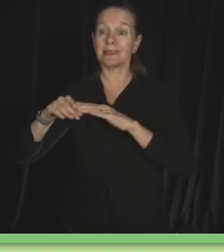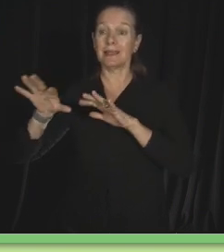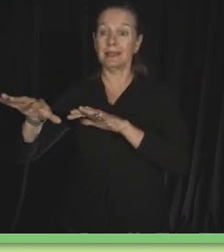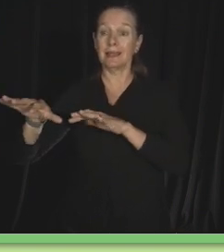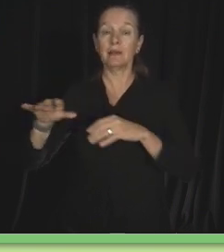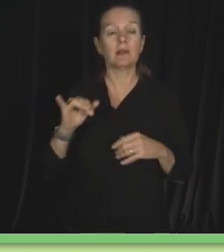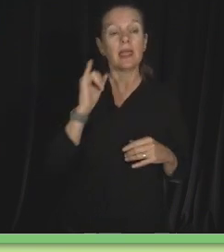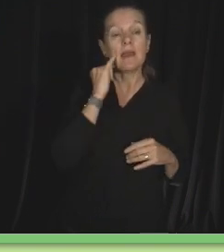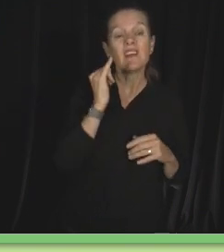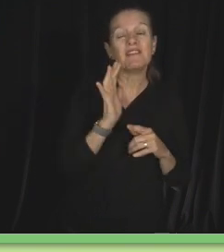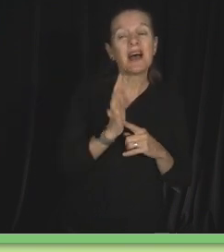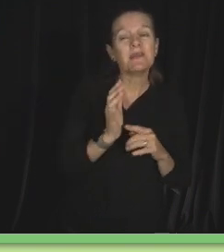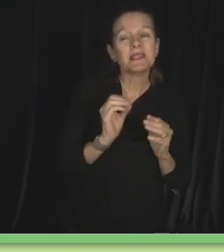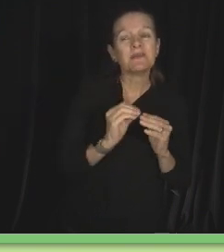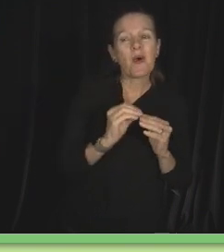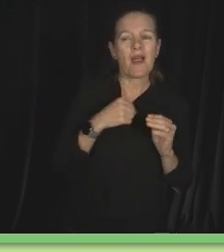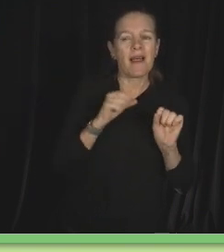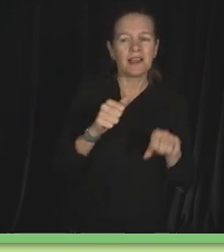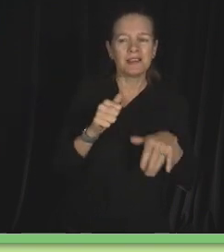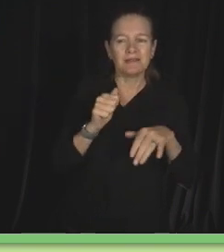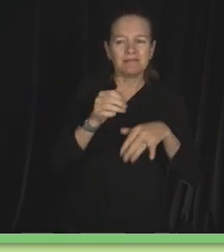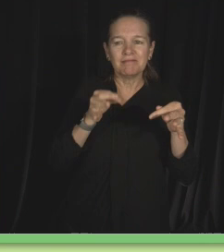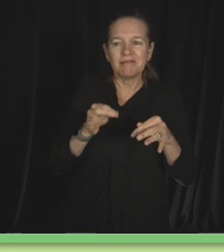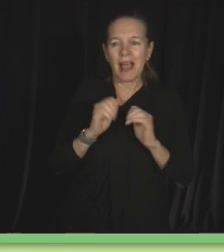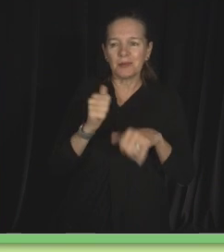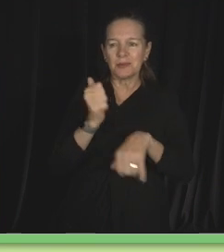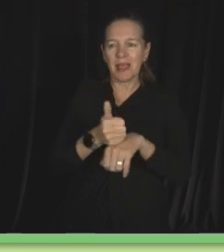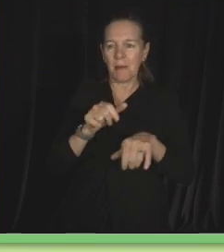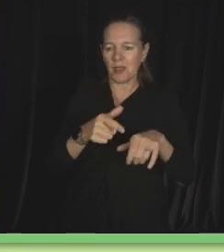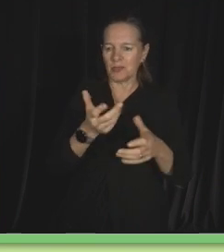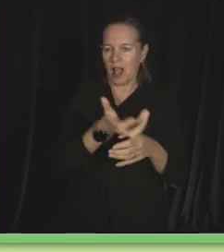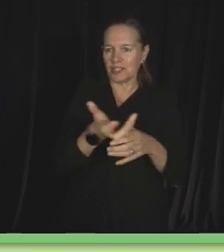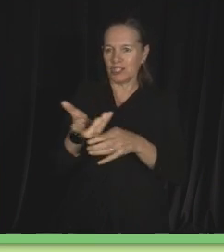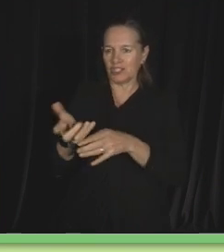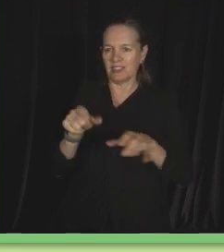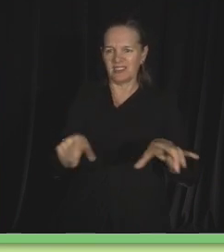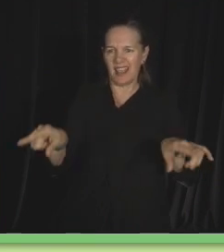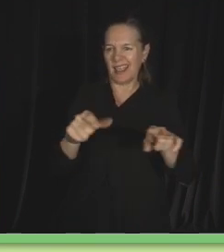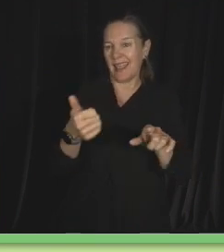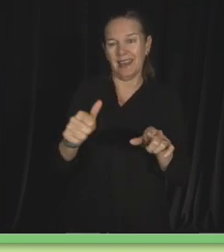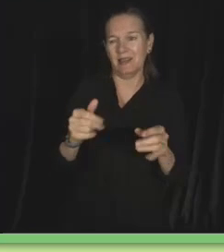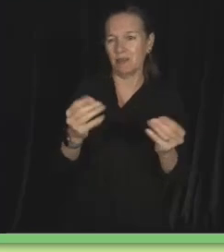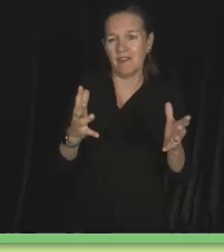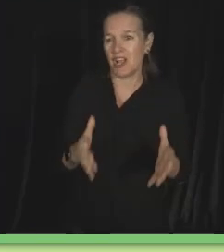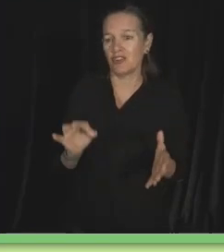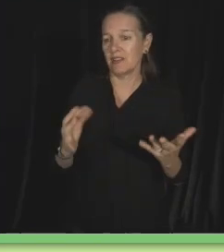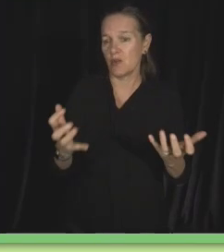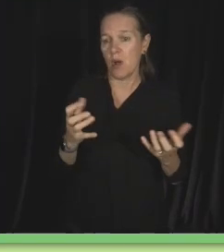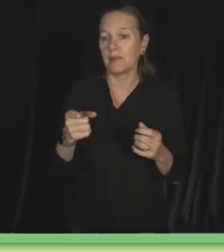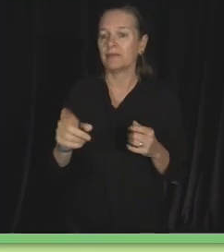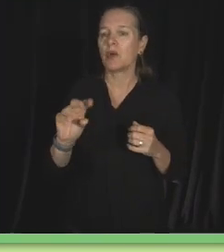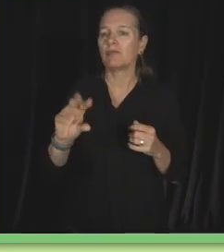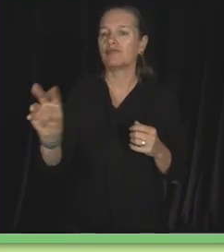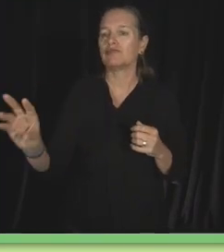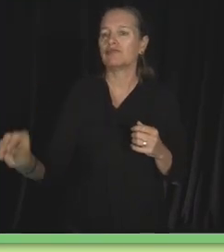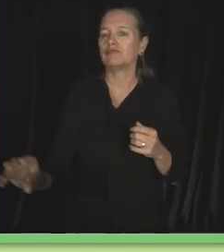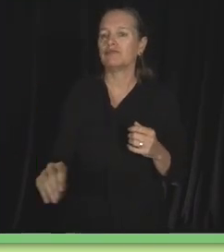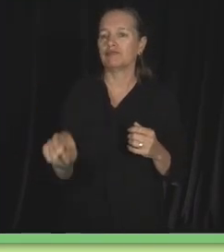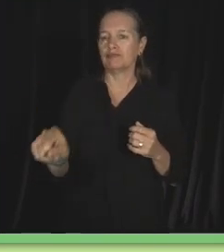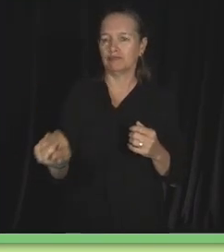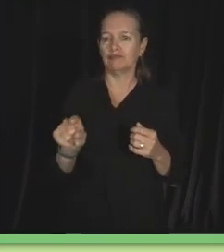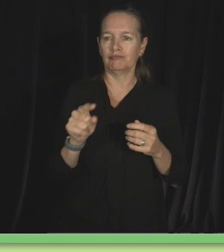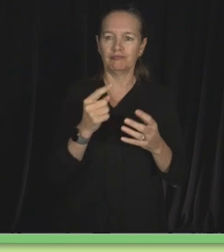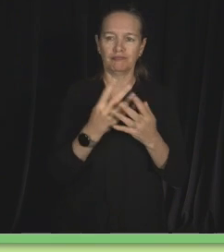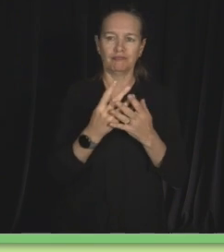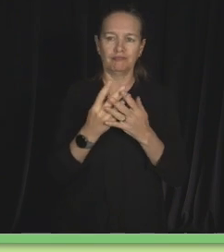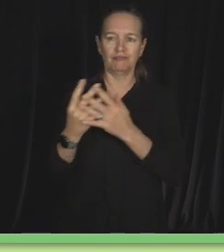had them, you could set up these Kubernetes clusters in any capable provider if you wanted to. These projects are all available